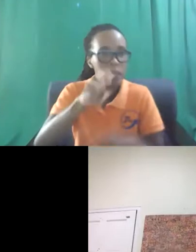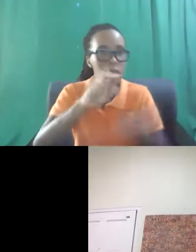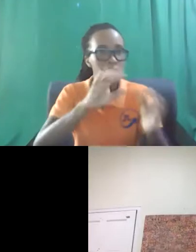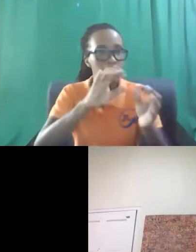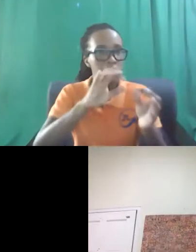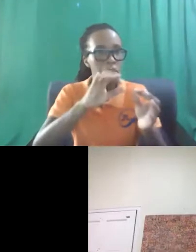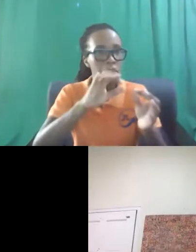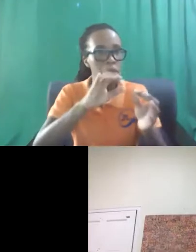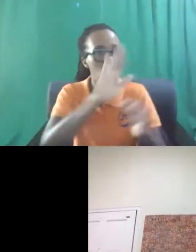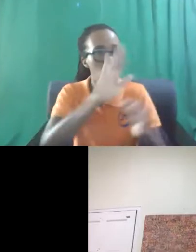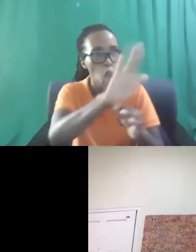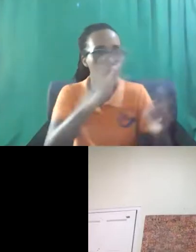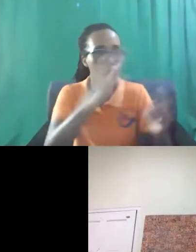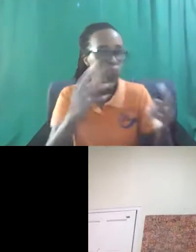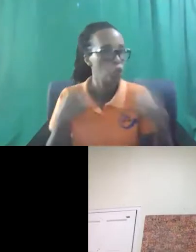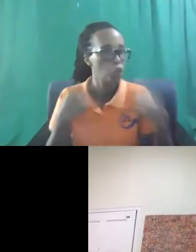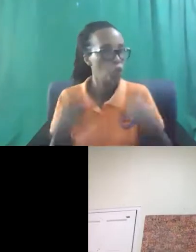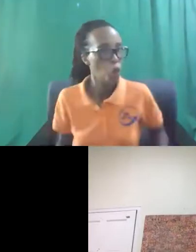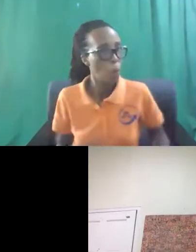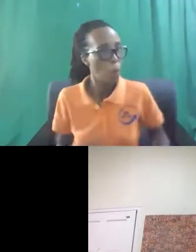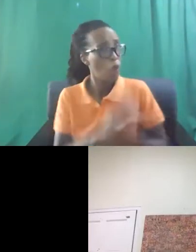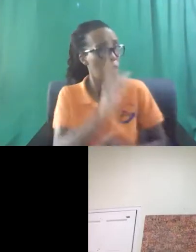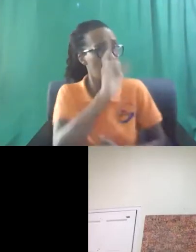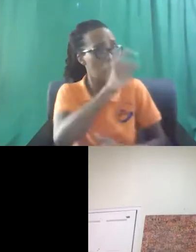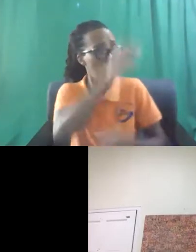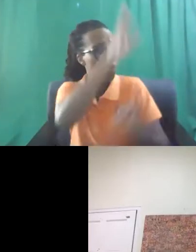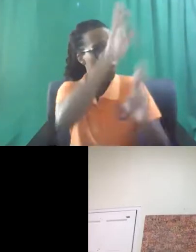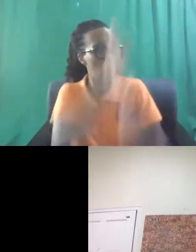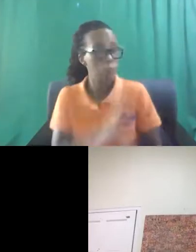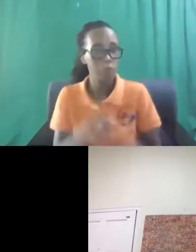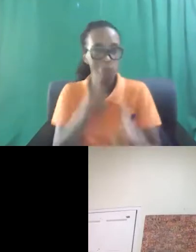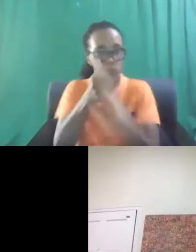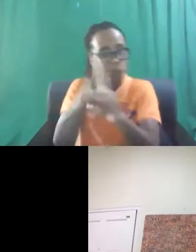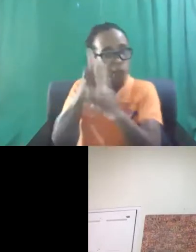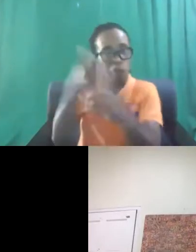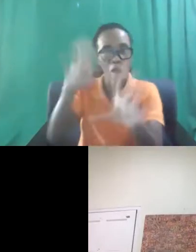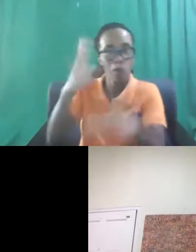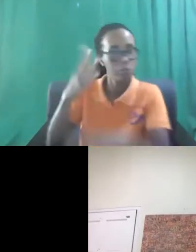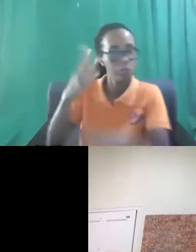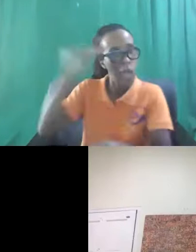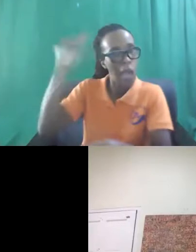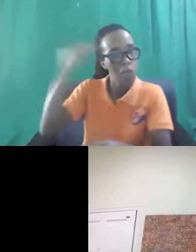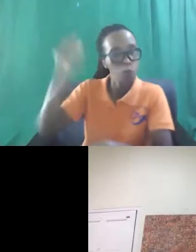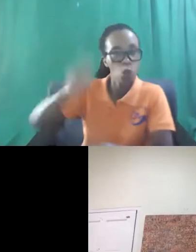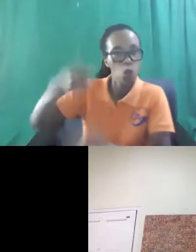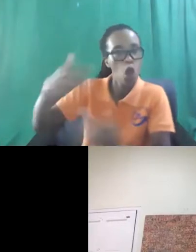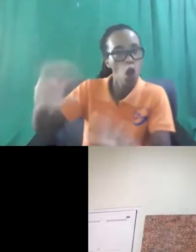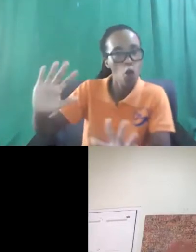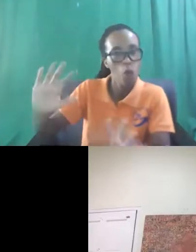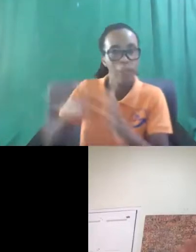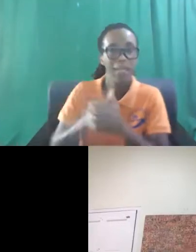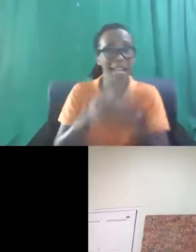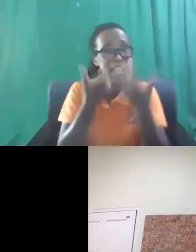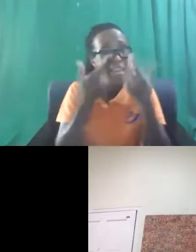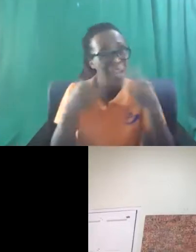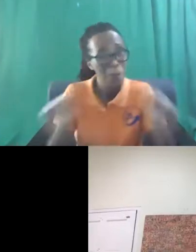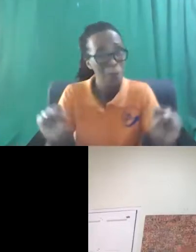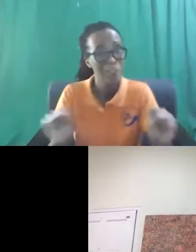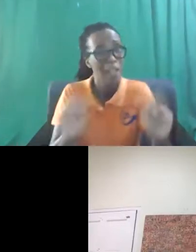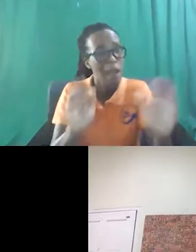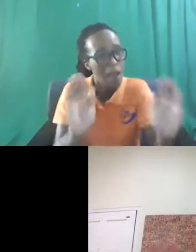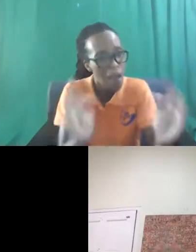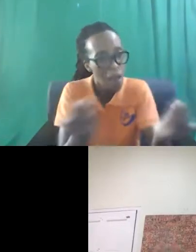basic human rights observed in a court setting. And I've found myself in a situation like that. And linguistics has things to